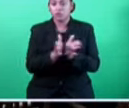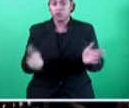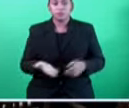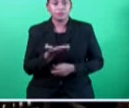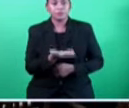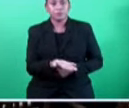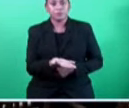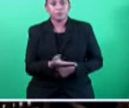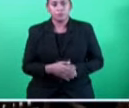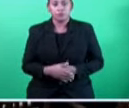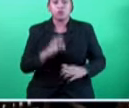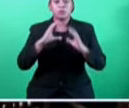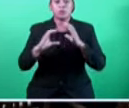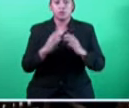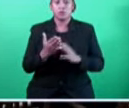Communications from the Chair.